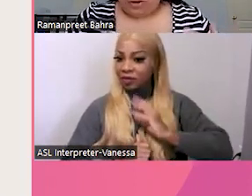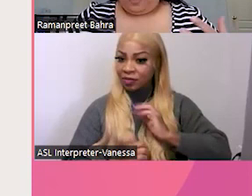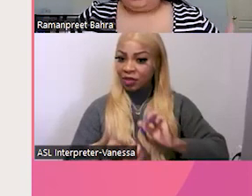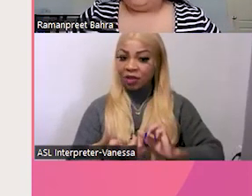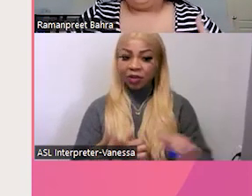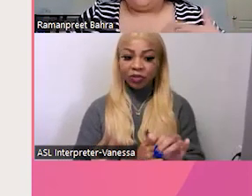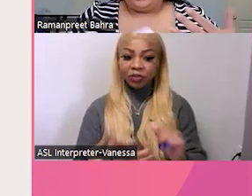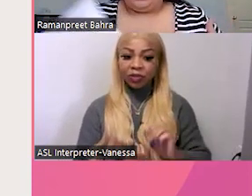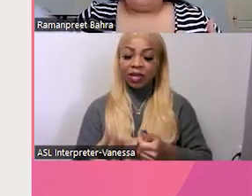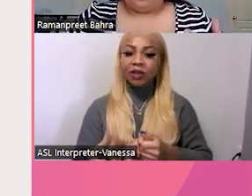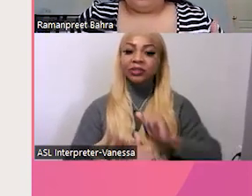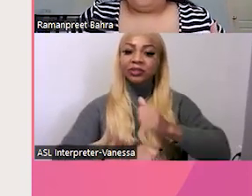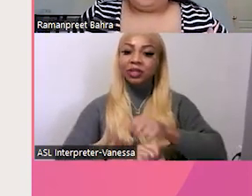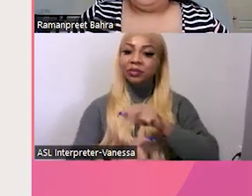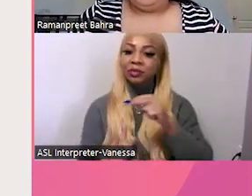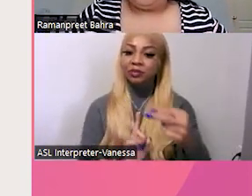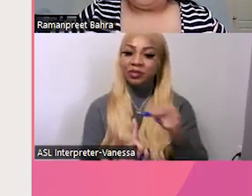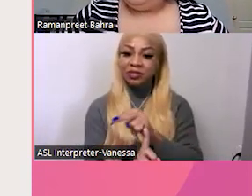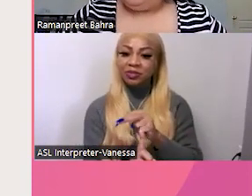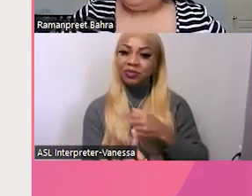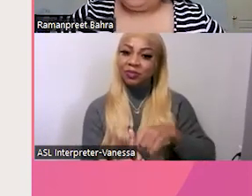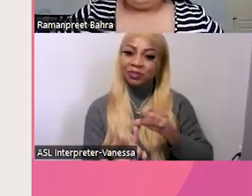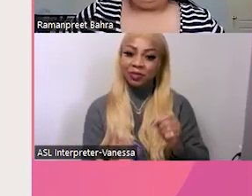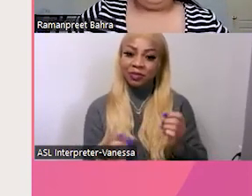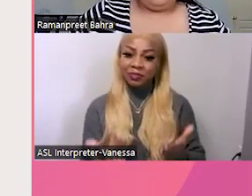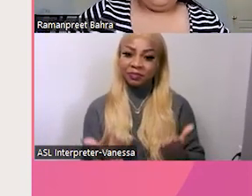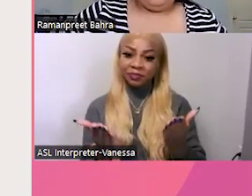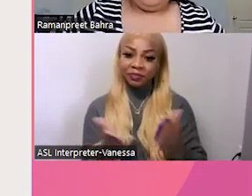the perspectives we have to offer.